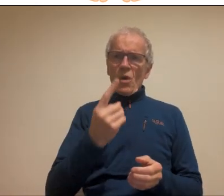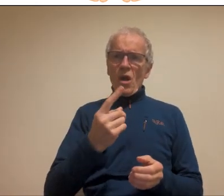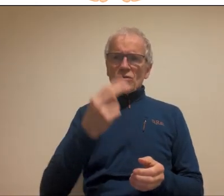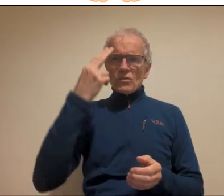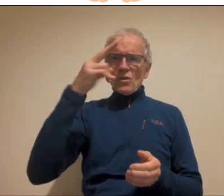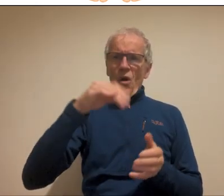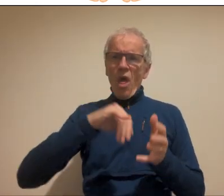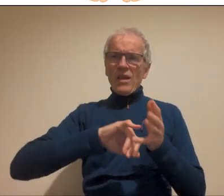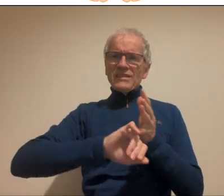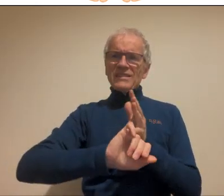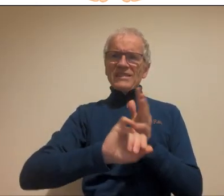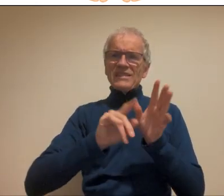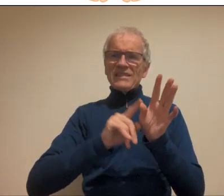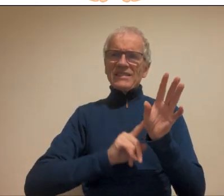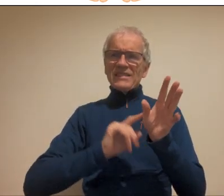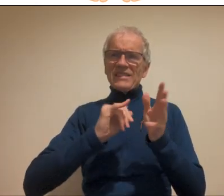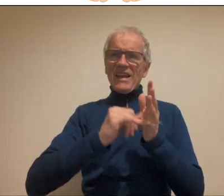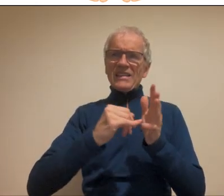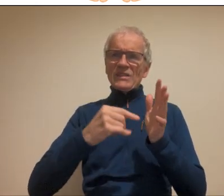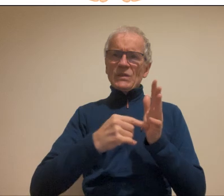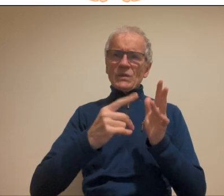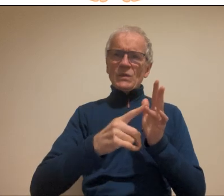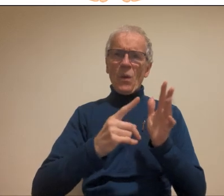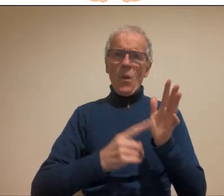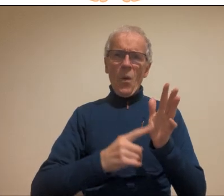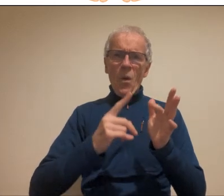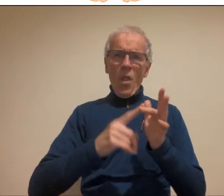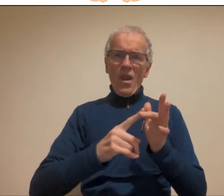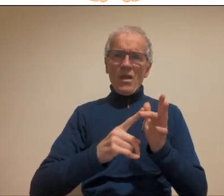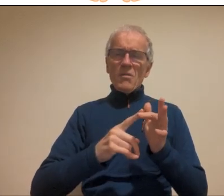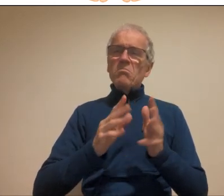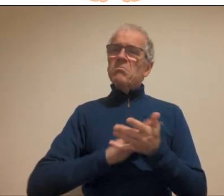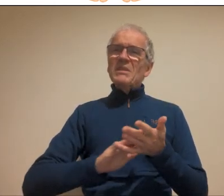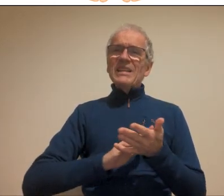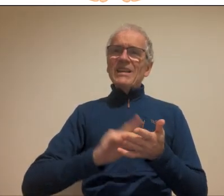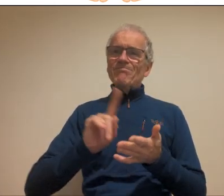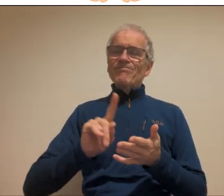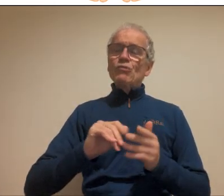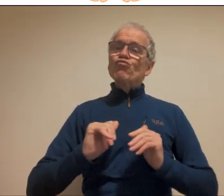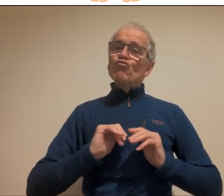and diastole, the contraction of the heart muscle.